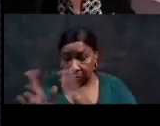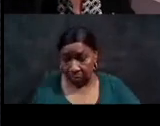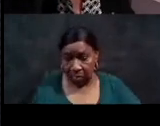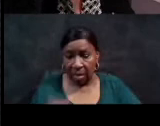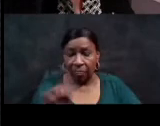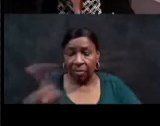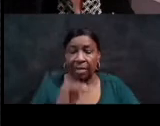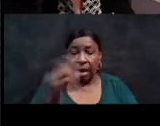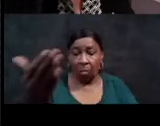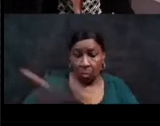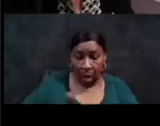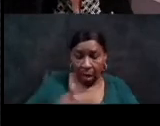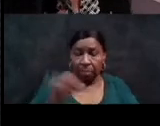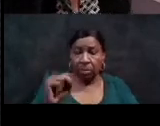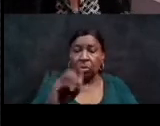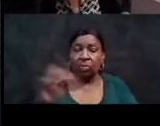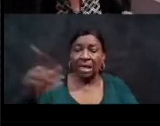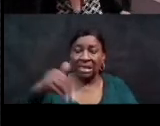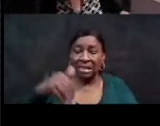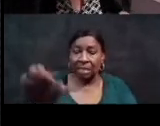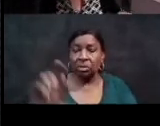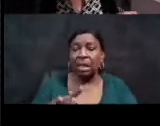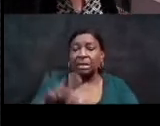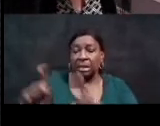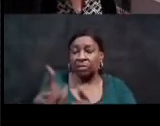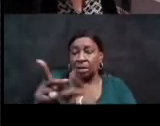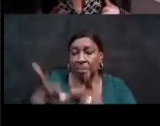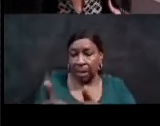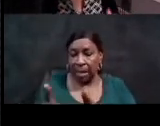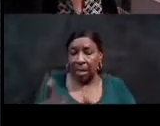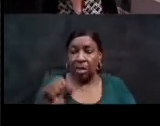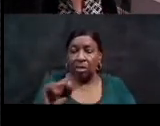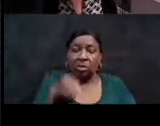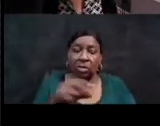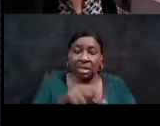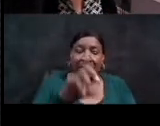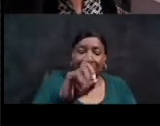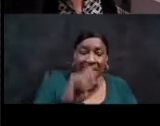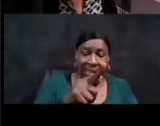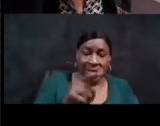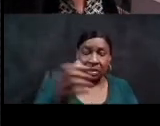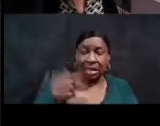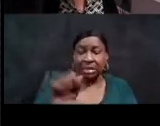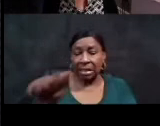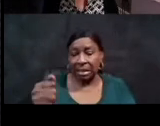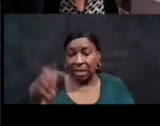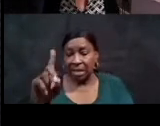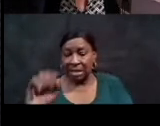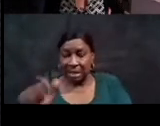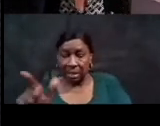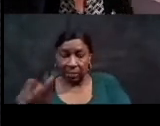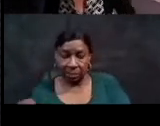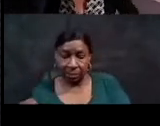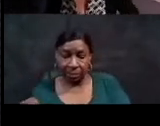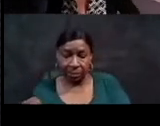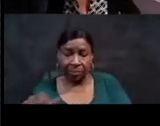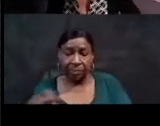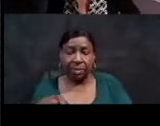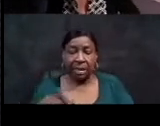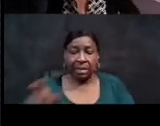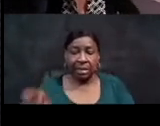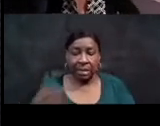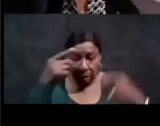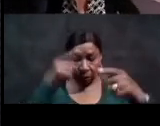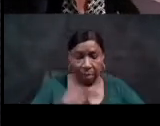resettled elsewhere. And the deals are begetting more deals, the EU-Turkey deal being the largest one, deals between Italy and